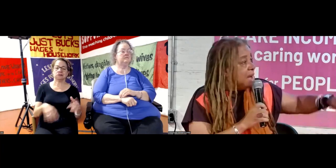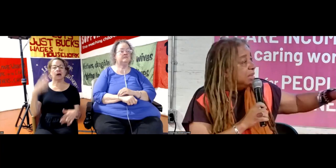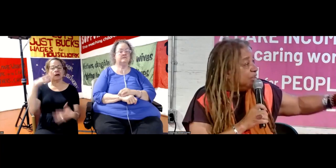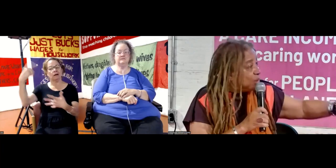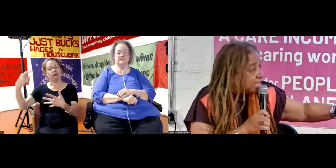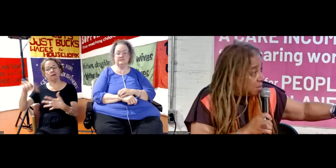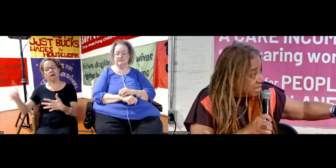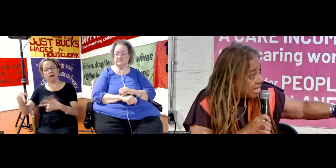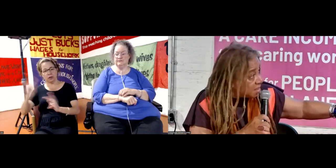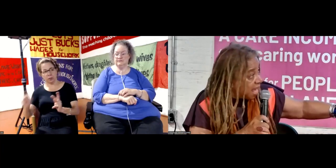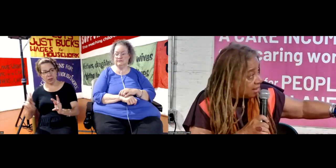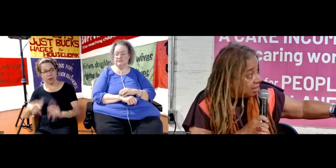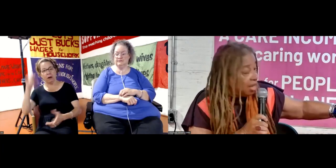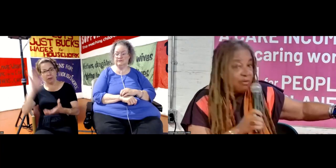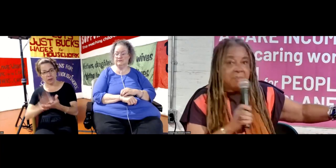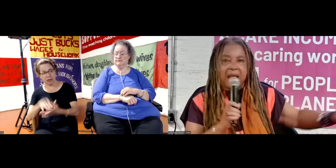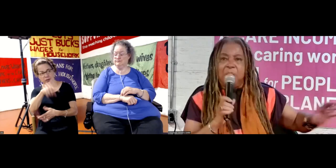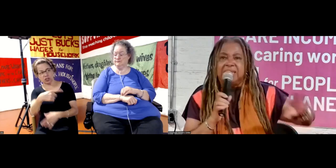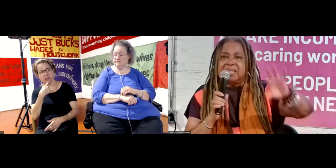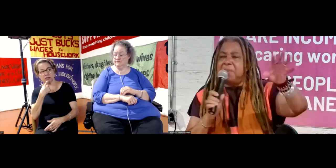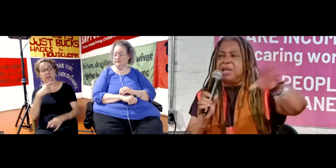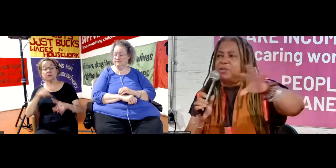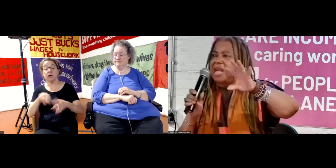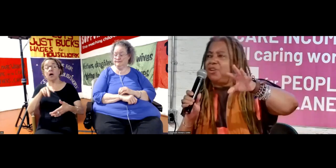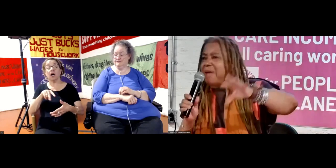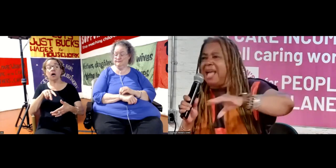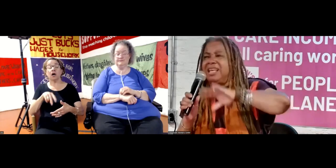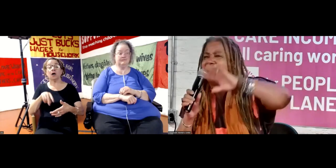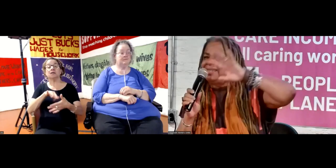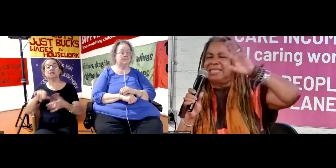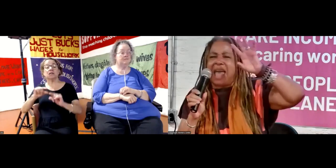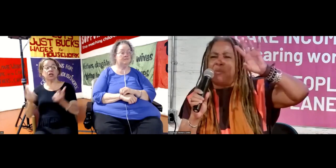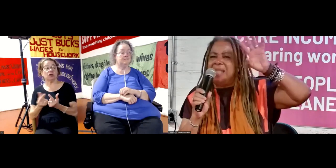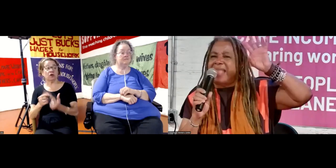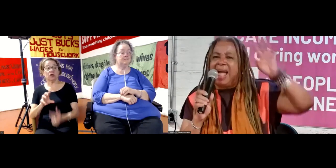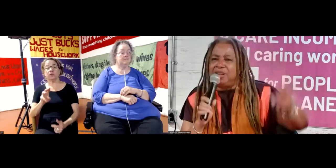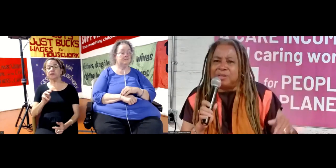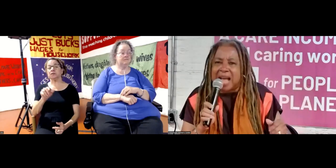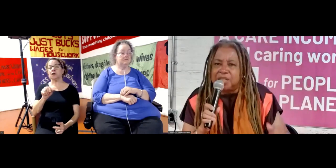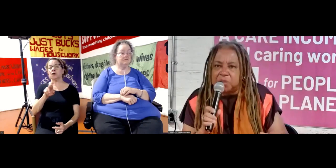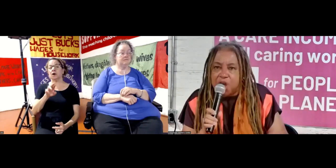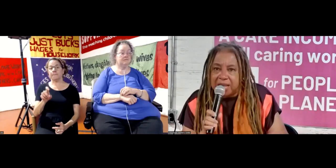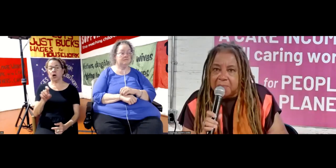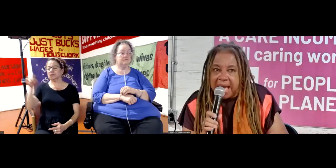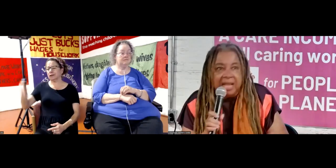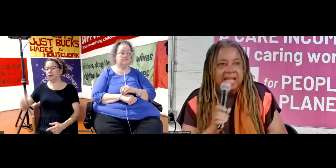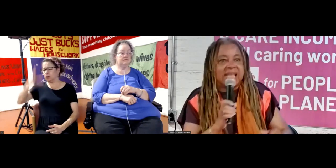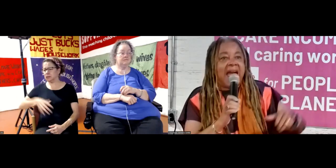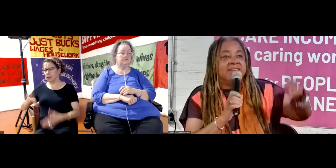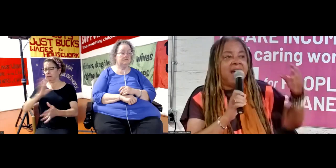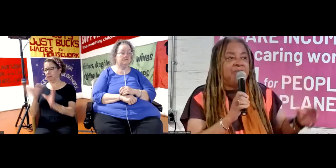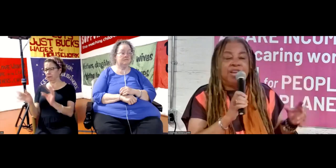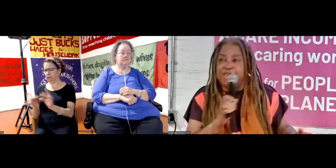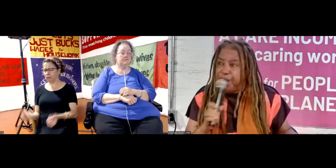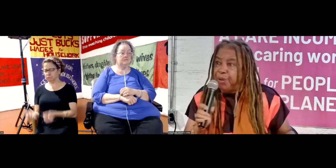James. I believe what Selma says about it, right? But I went to some of those study groups. I couldn't understand what the hell those guys were talking about because it